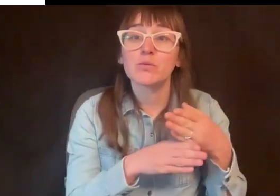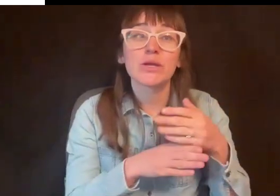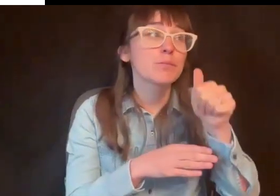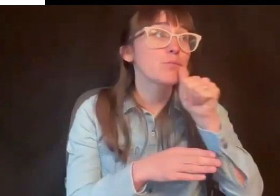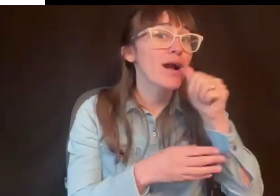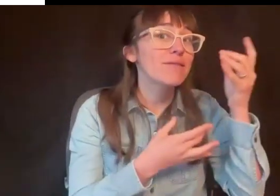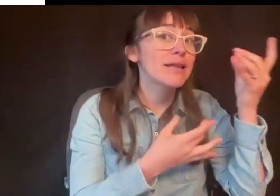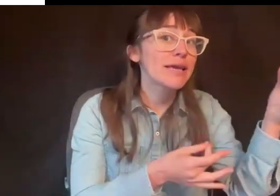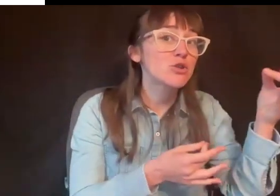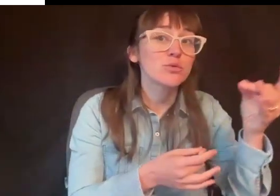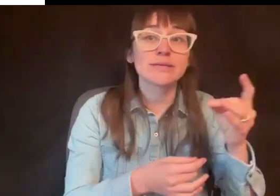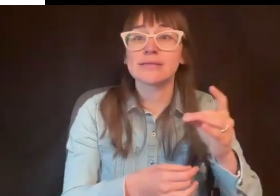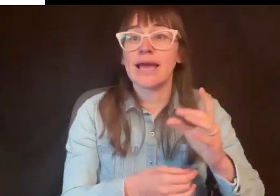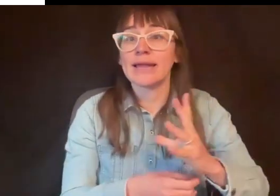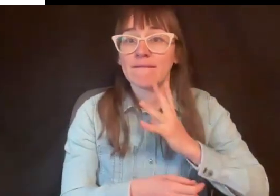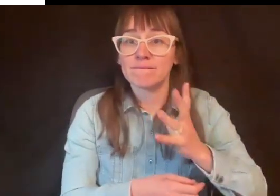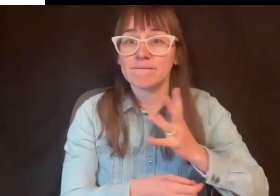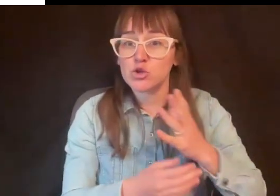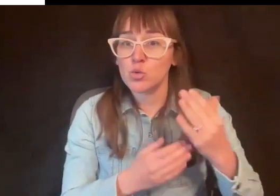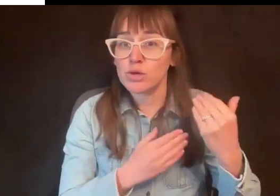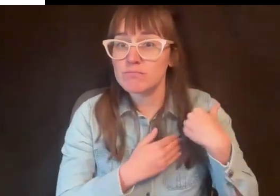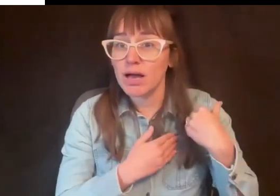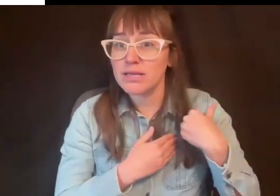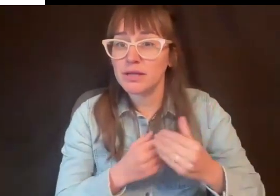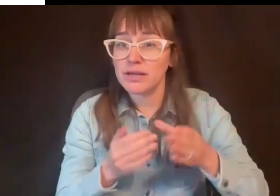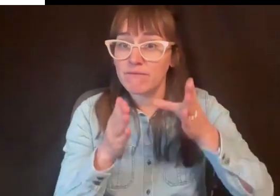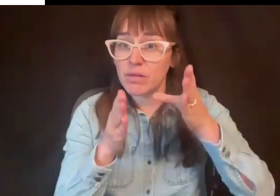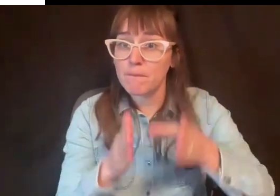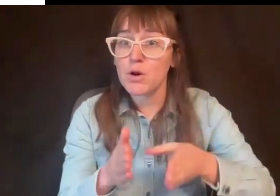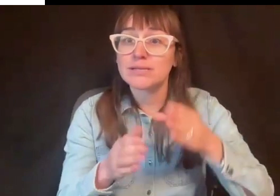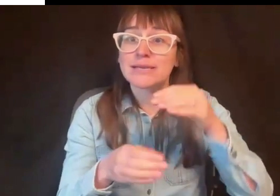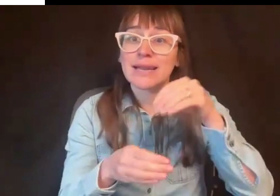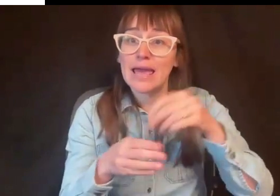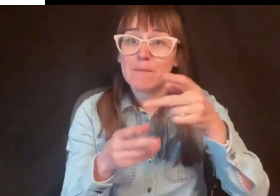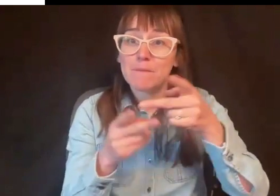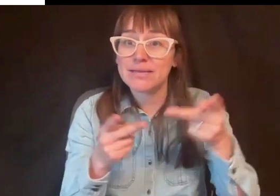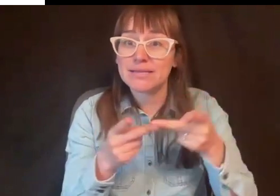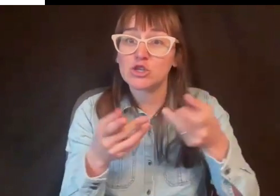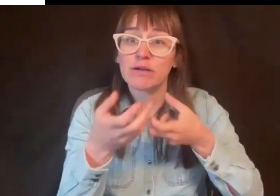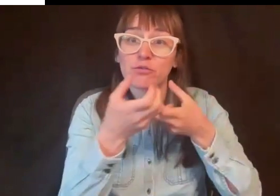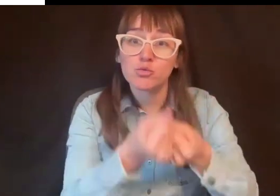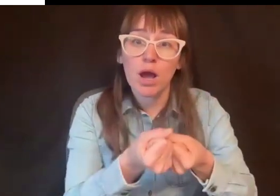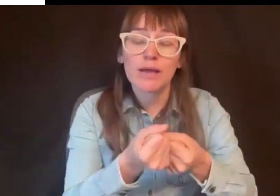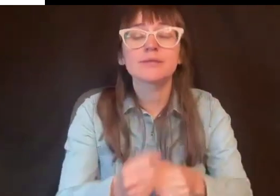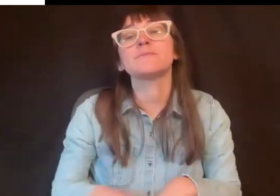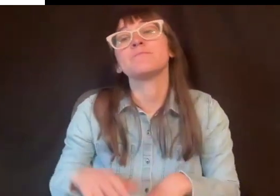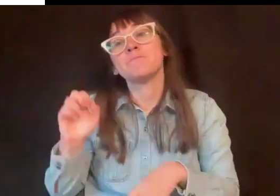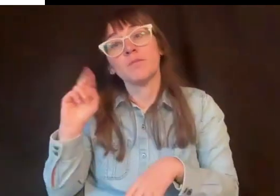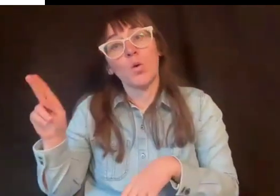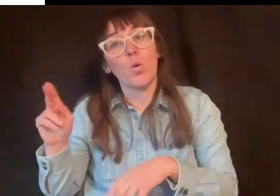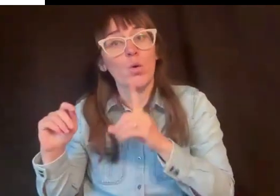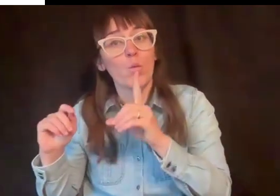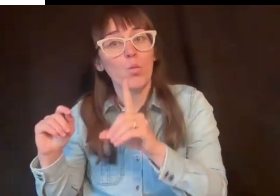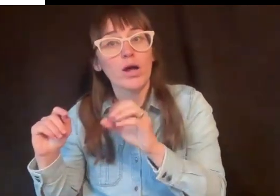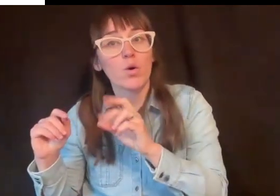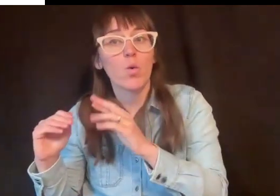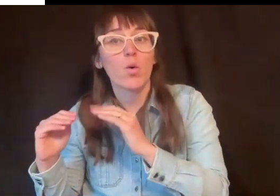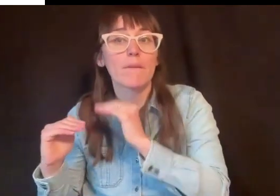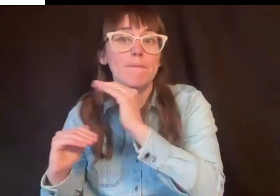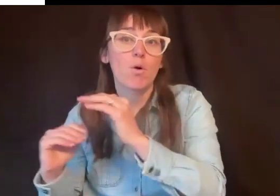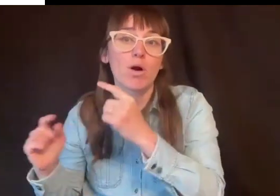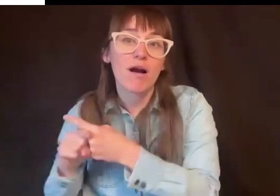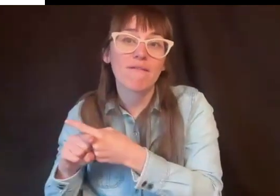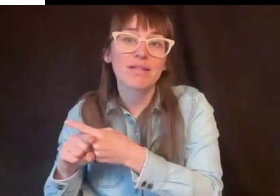official responsibilities of a person in a position of trust, and/or one or more conflicts between competing duties of